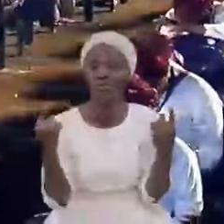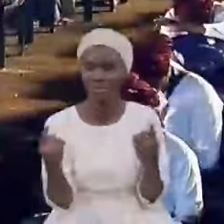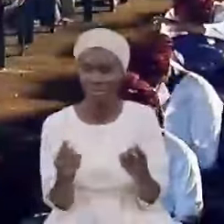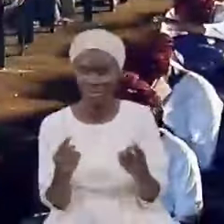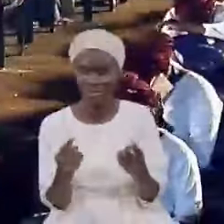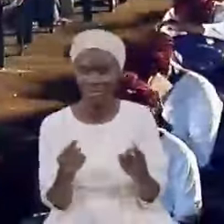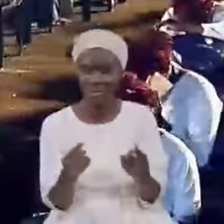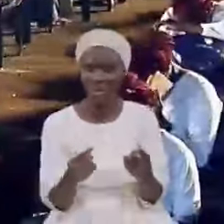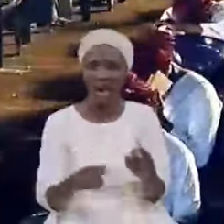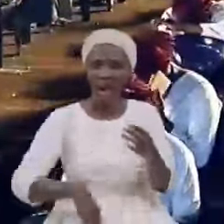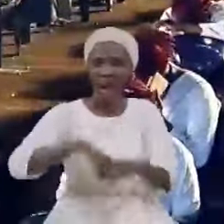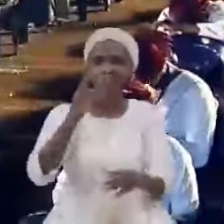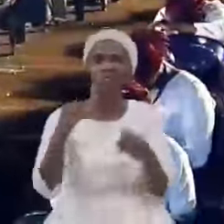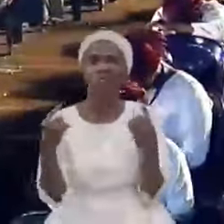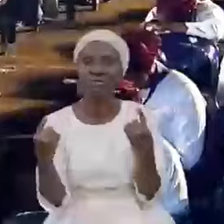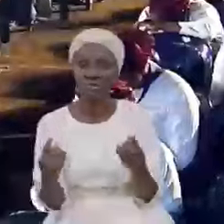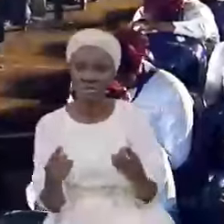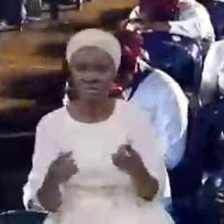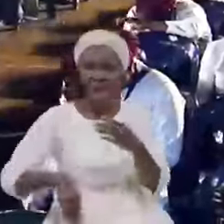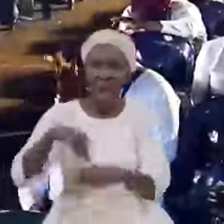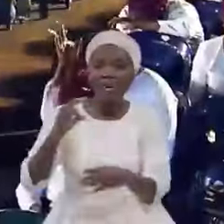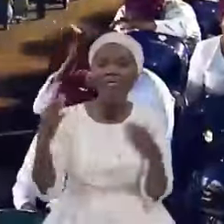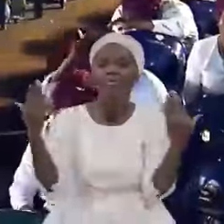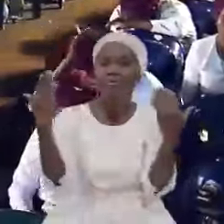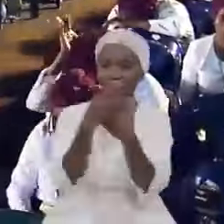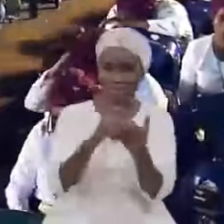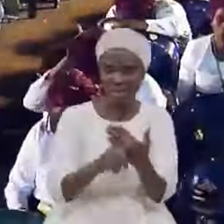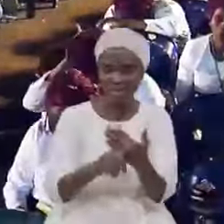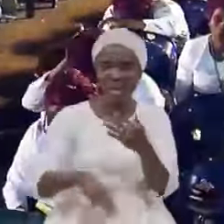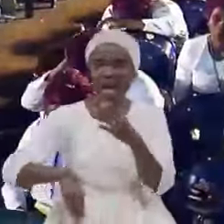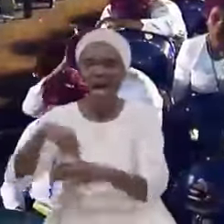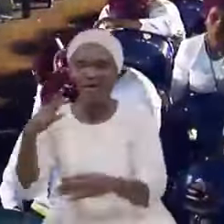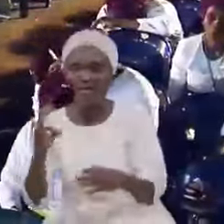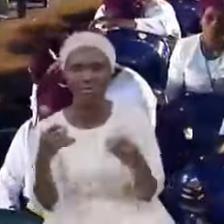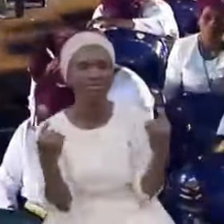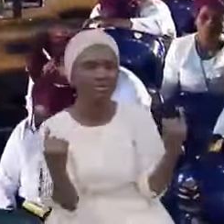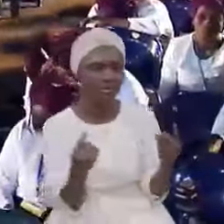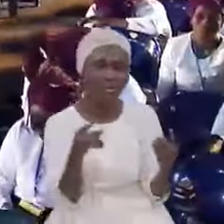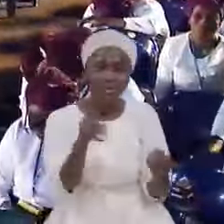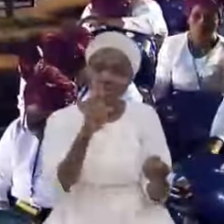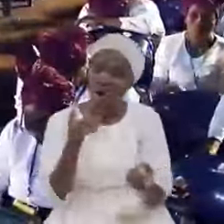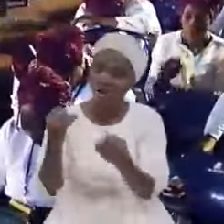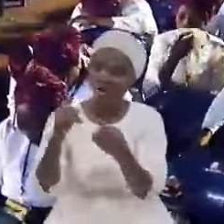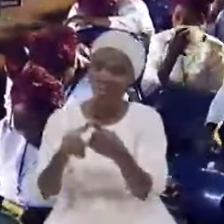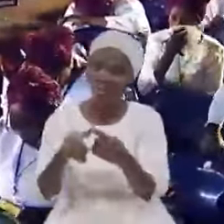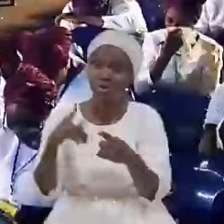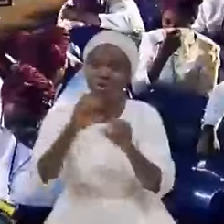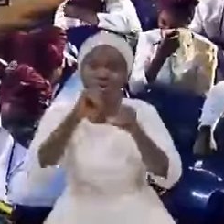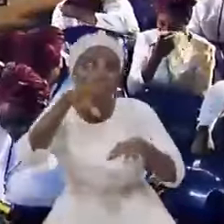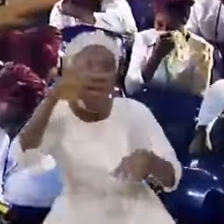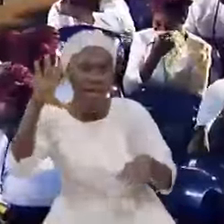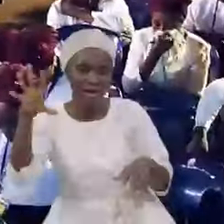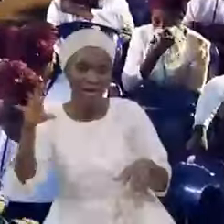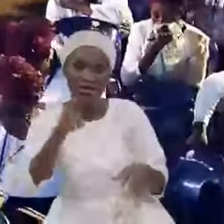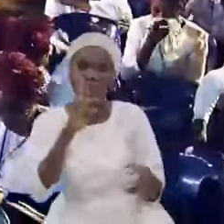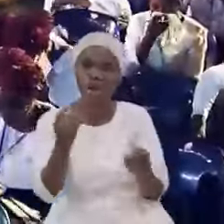light, out of sin. You're coming to the salvation of the Lord. Wherever you